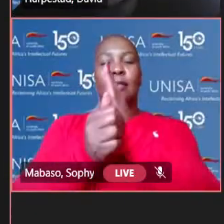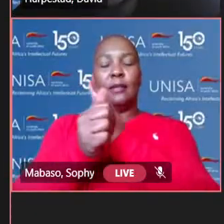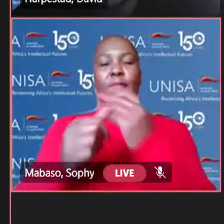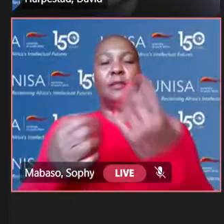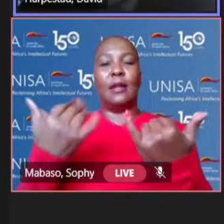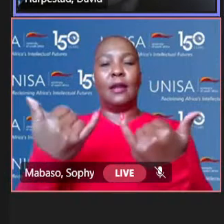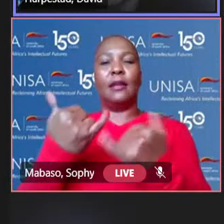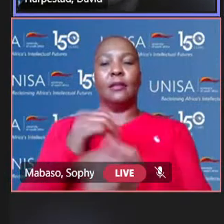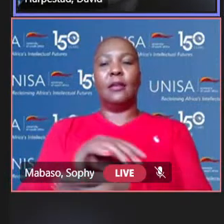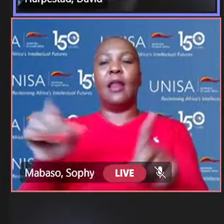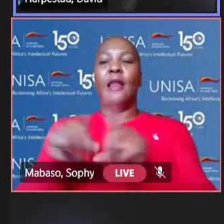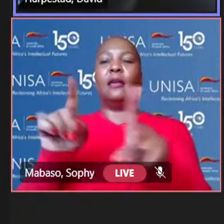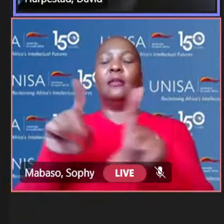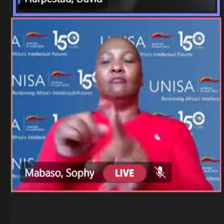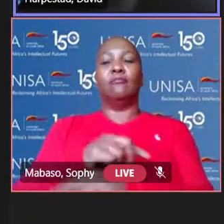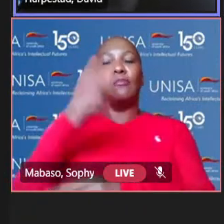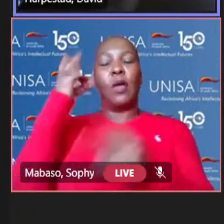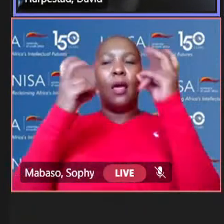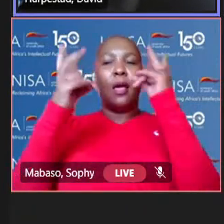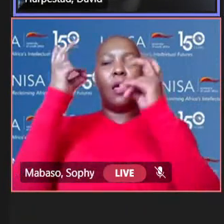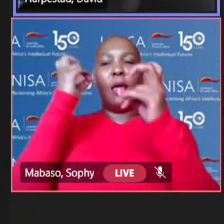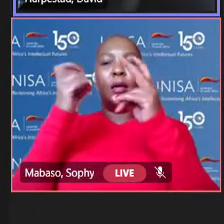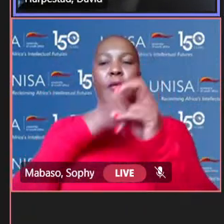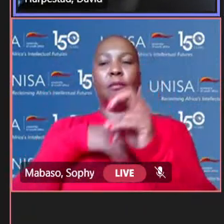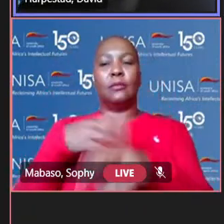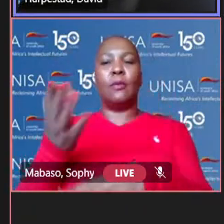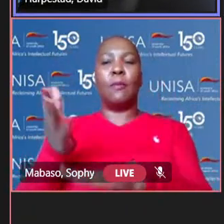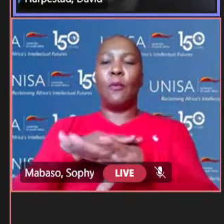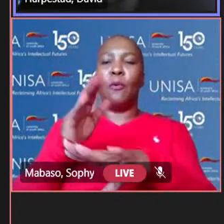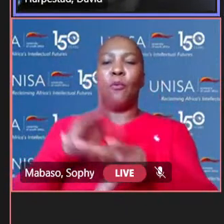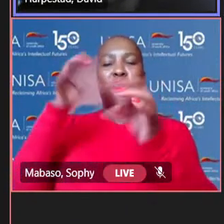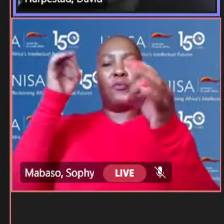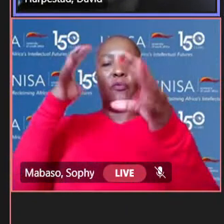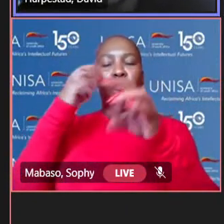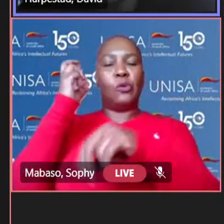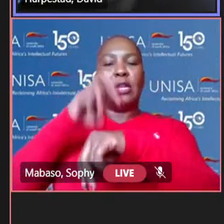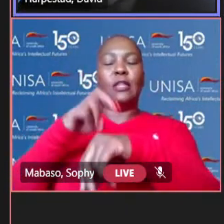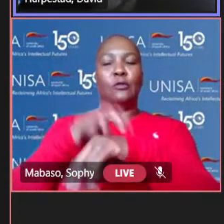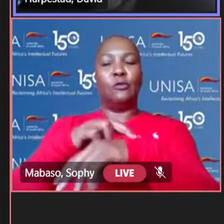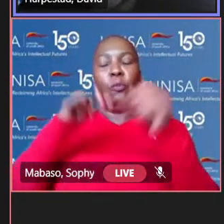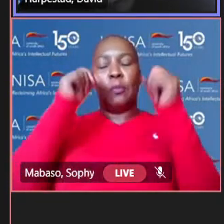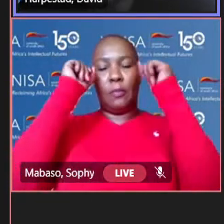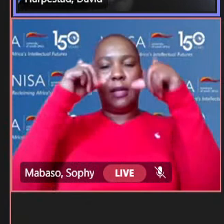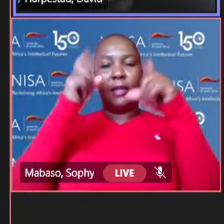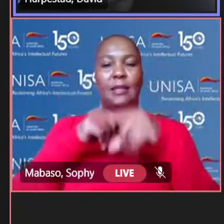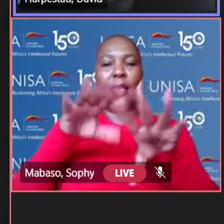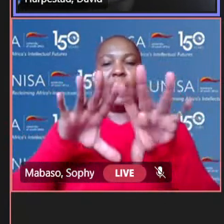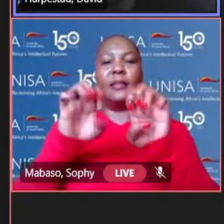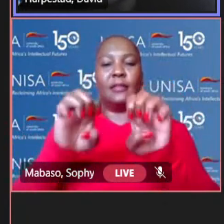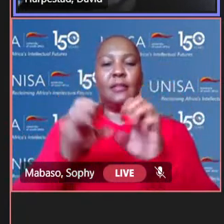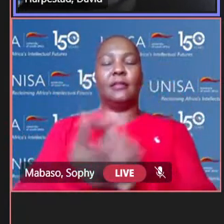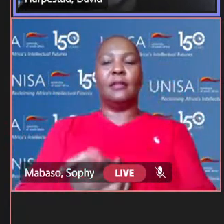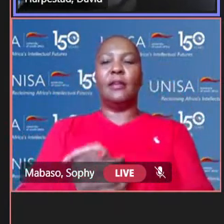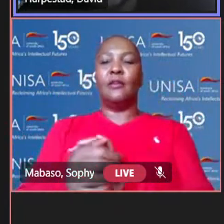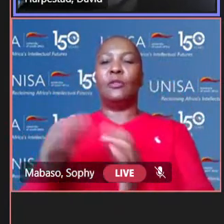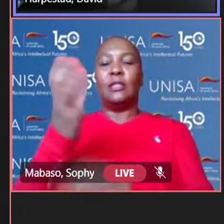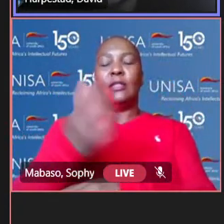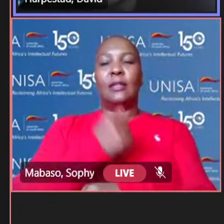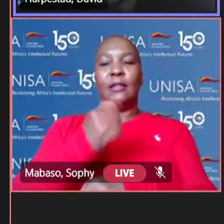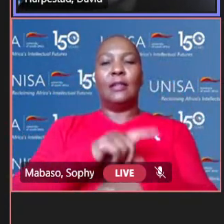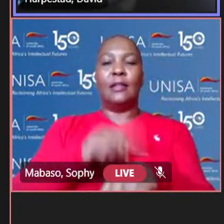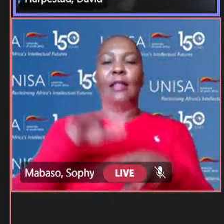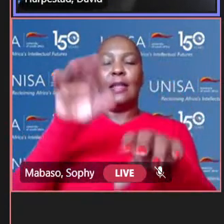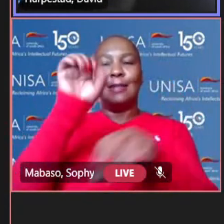As you can hear, there's quite a lot of information that you guys need to be aware of with exams. I know it's early in the semester, but as you work